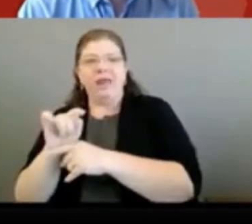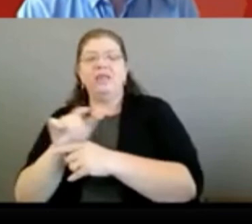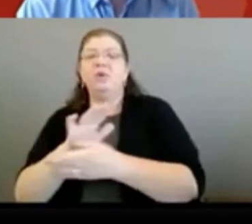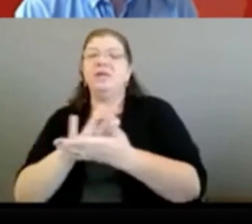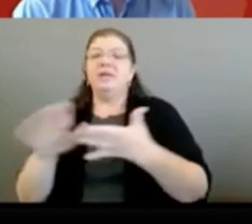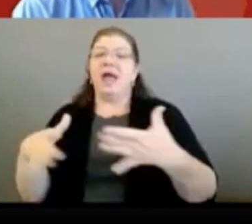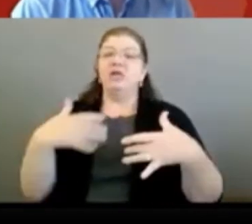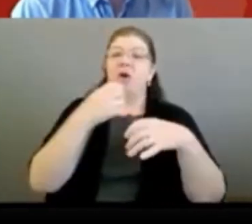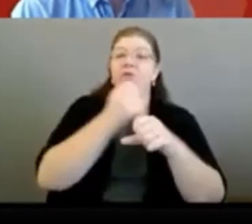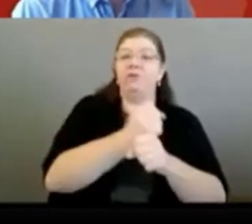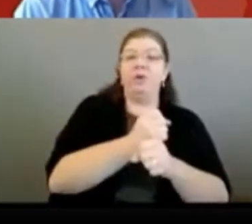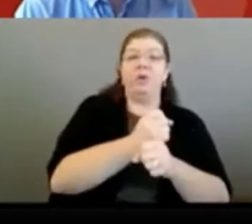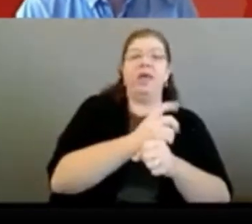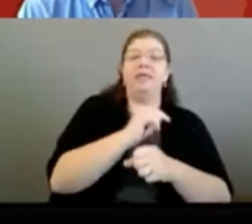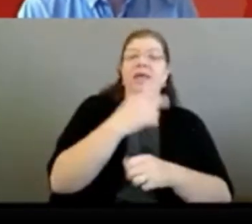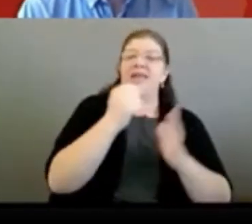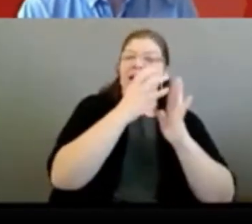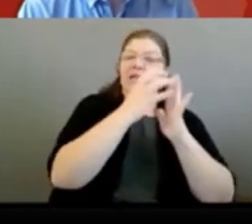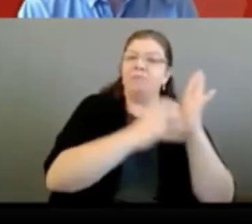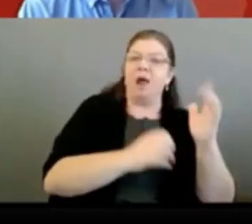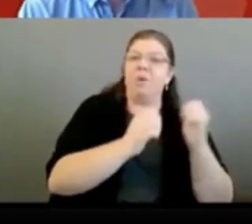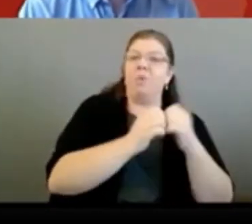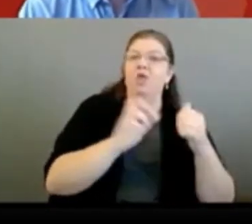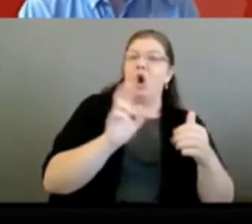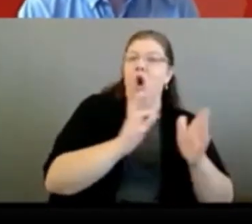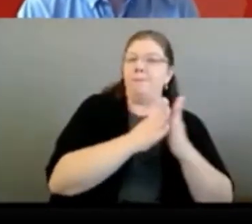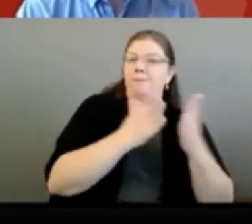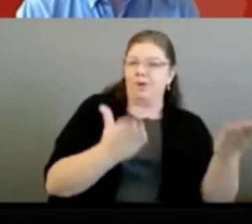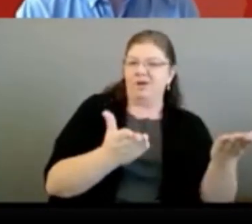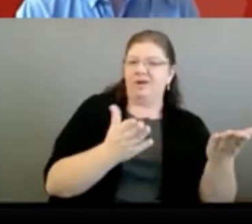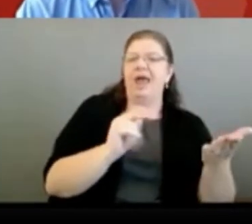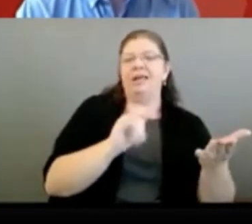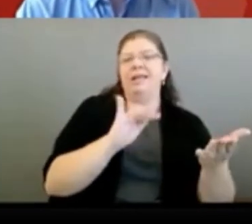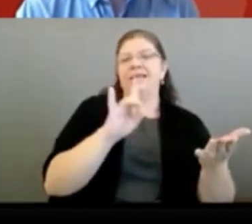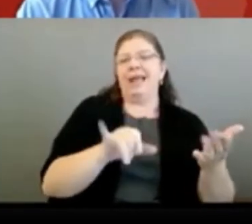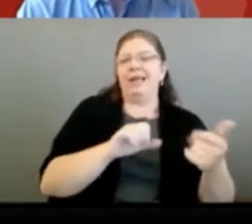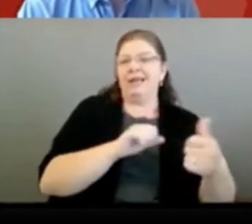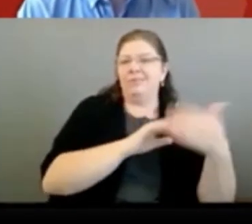a little bit, in the Text Mining with R book, A Tidy Approach.